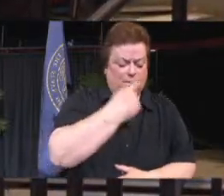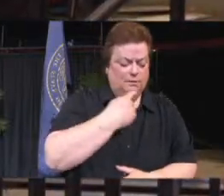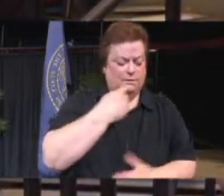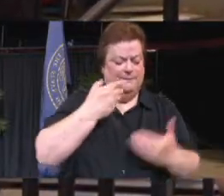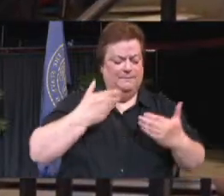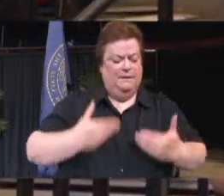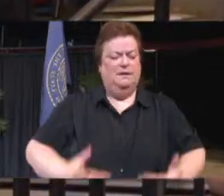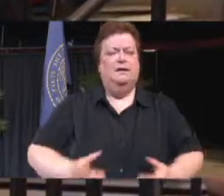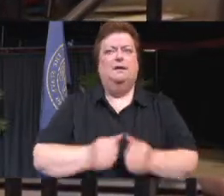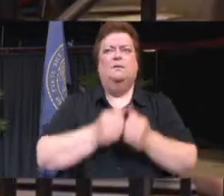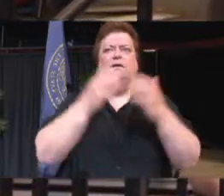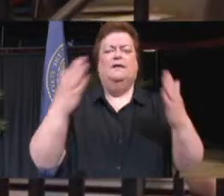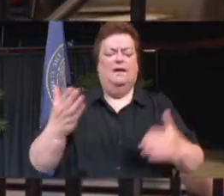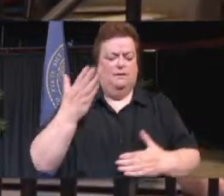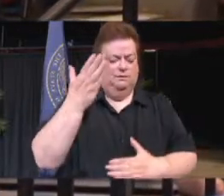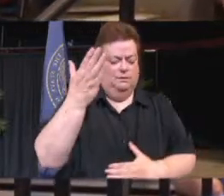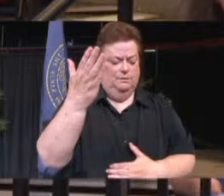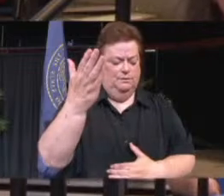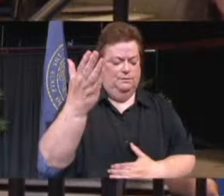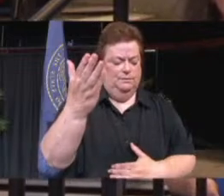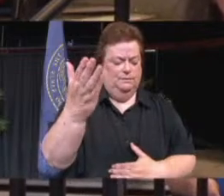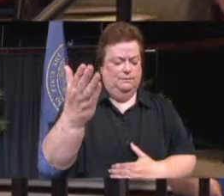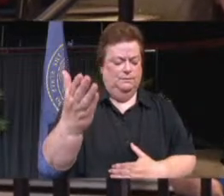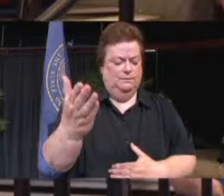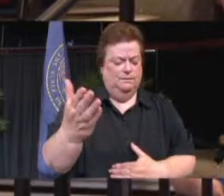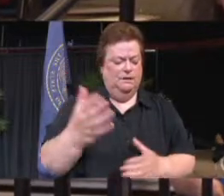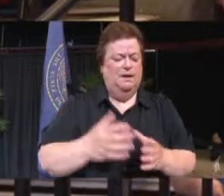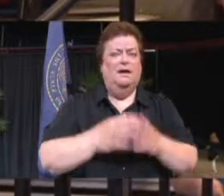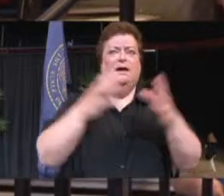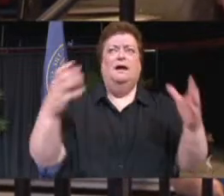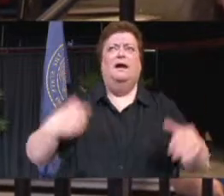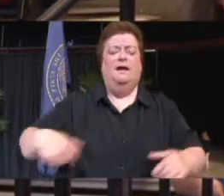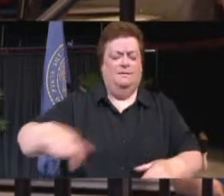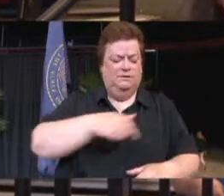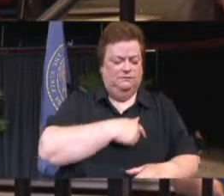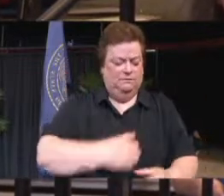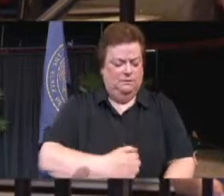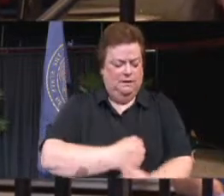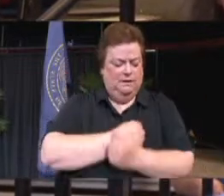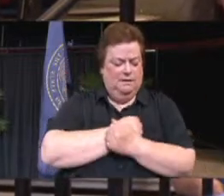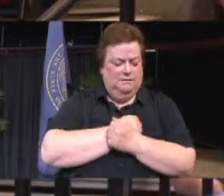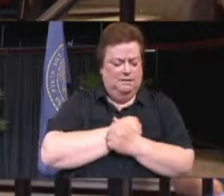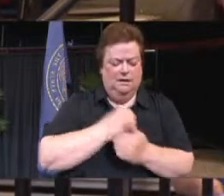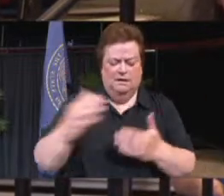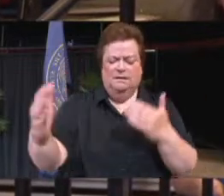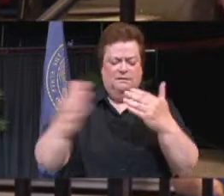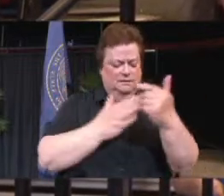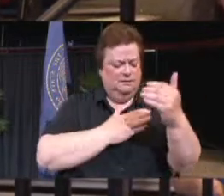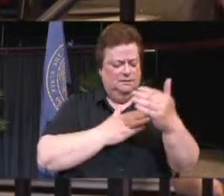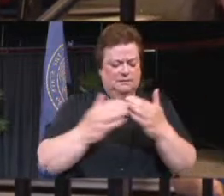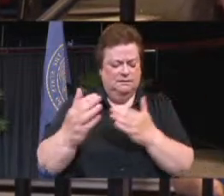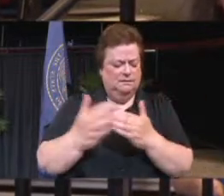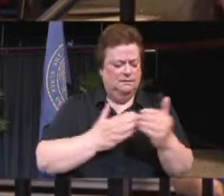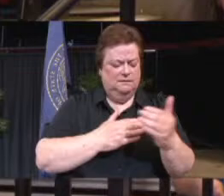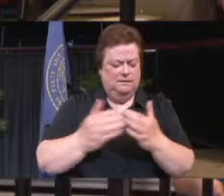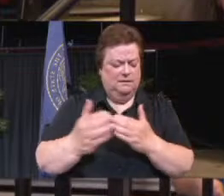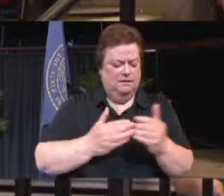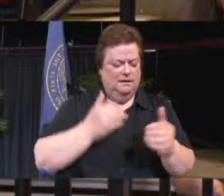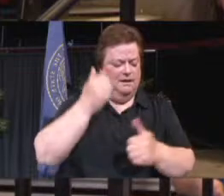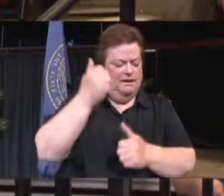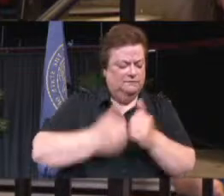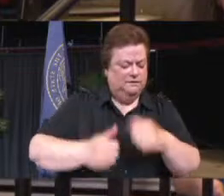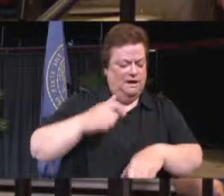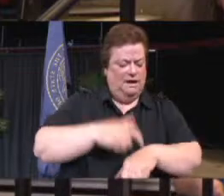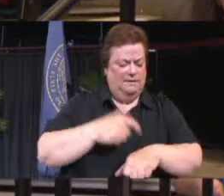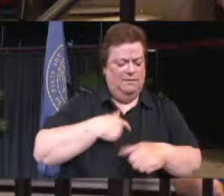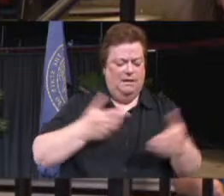who would I be without you? No matter how much we lose,